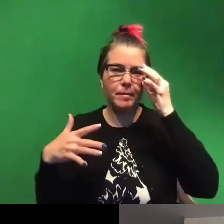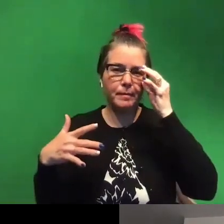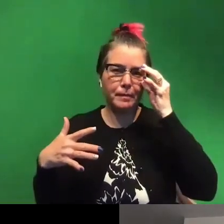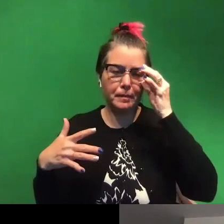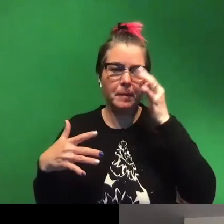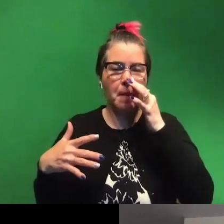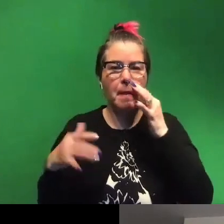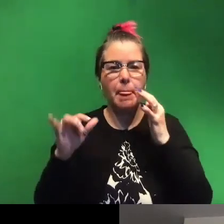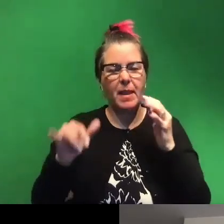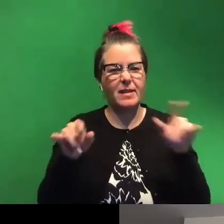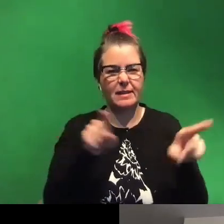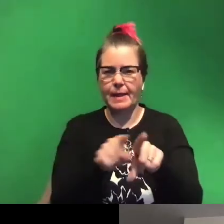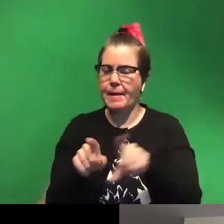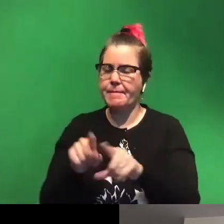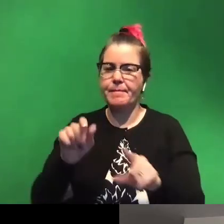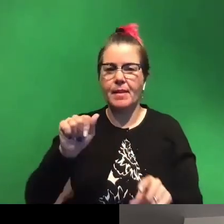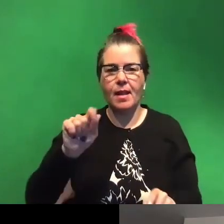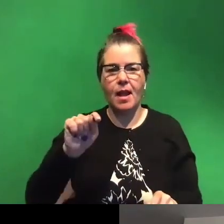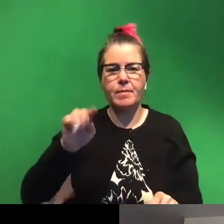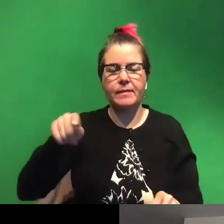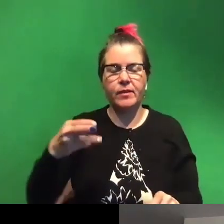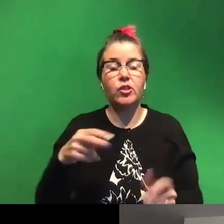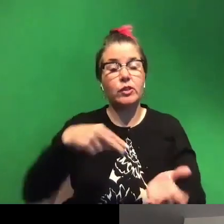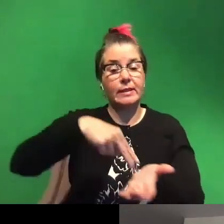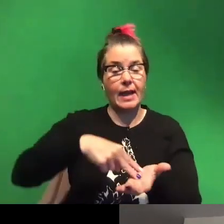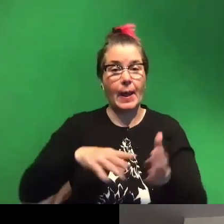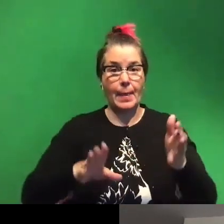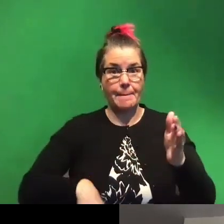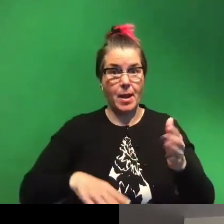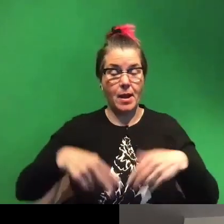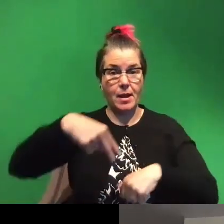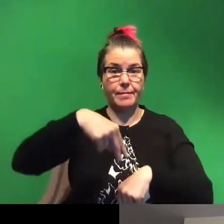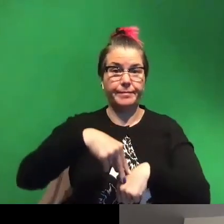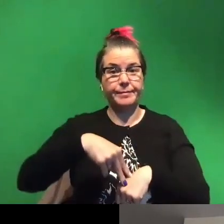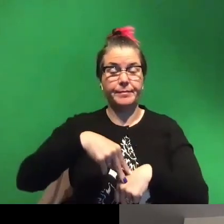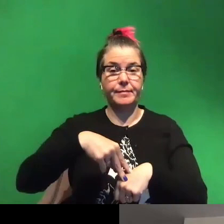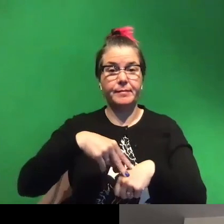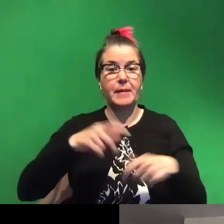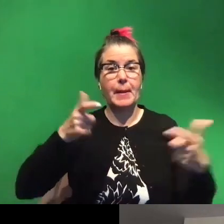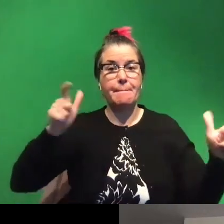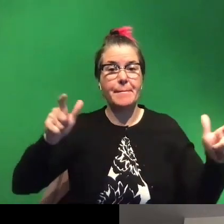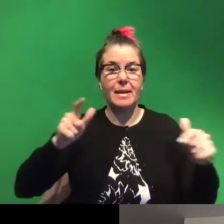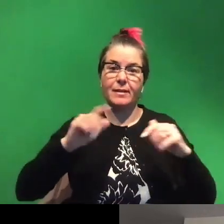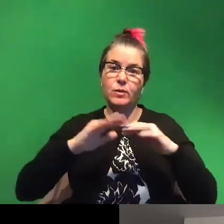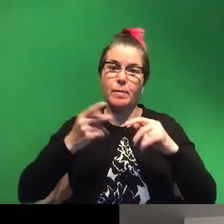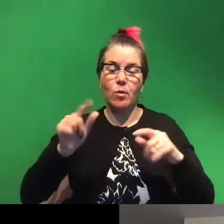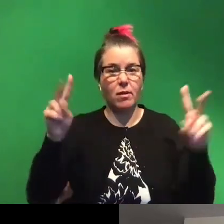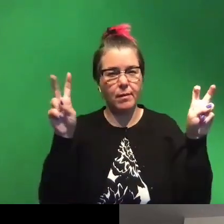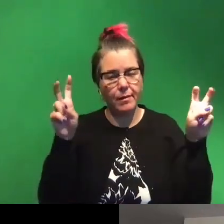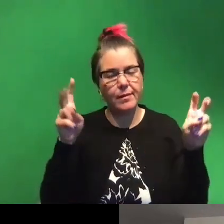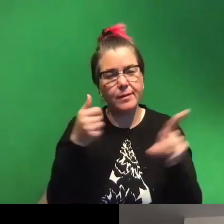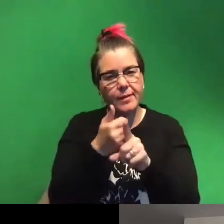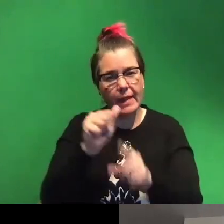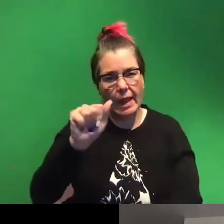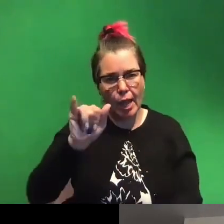that is the same in the atmosphere. So you're standing at the very bottom of a very big swimming pool of air,